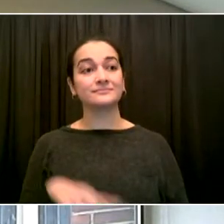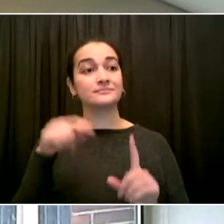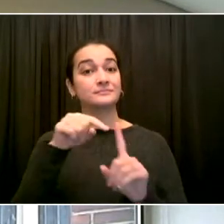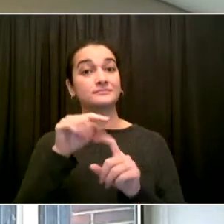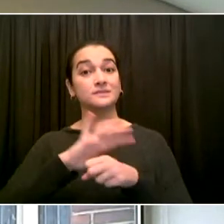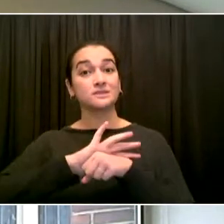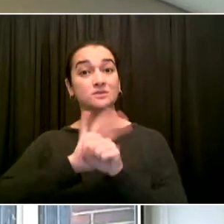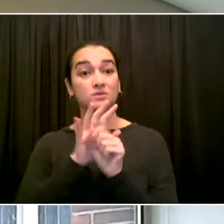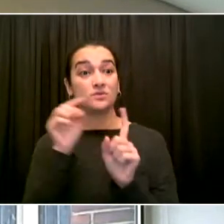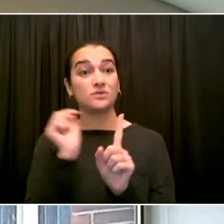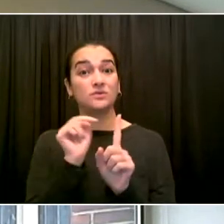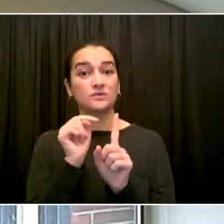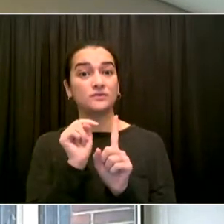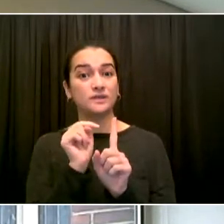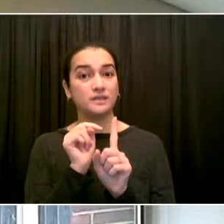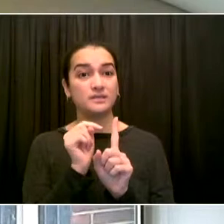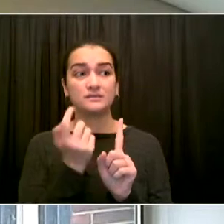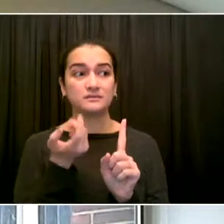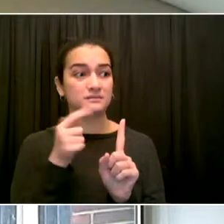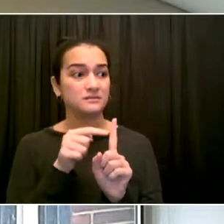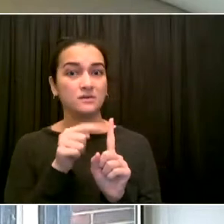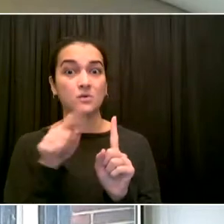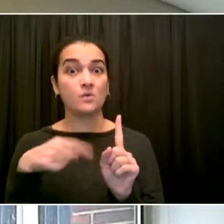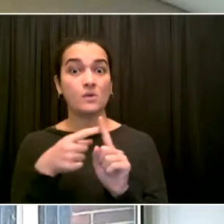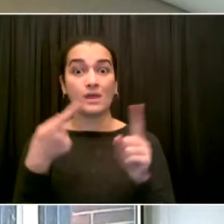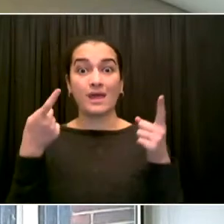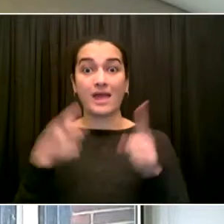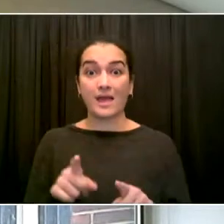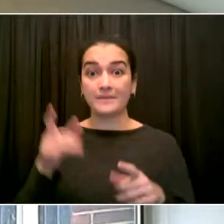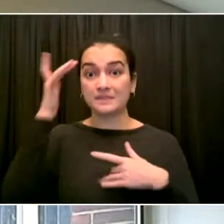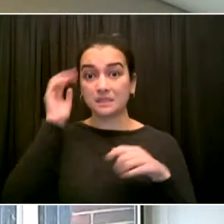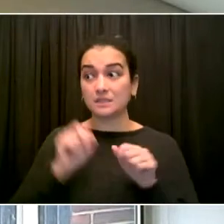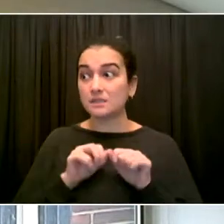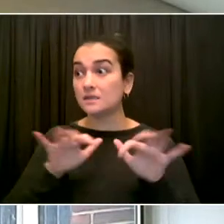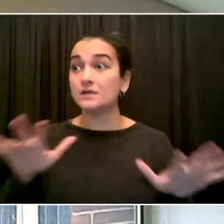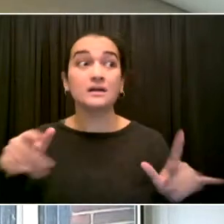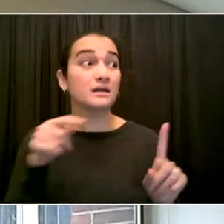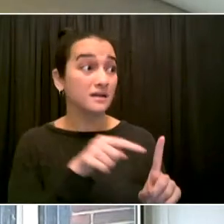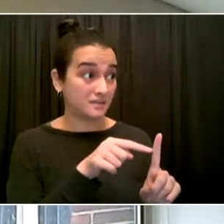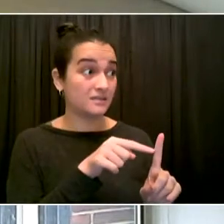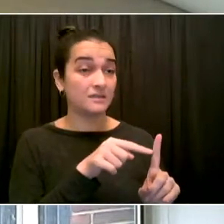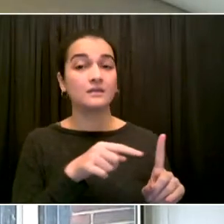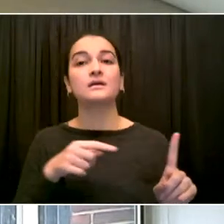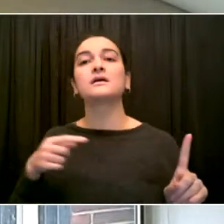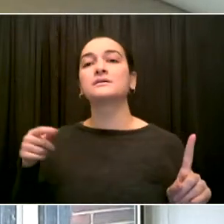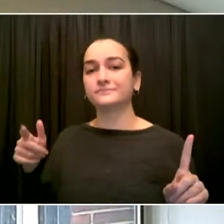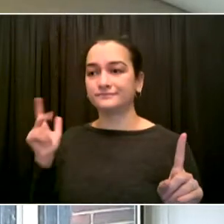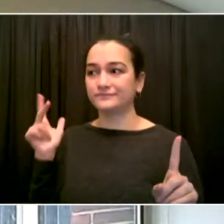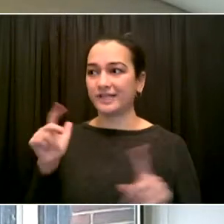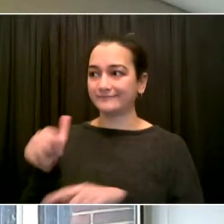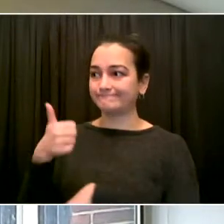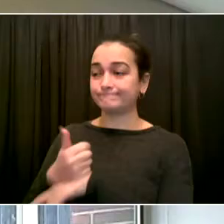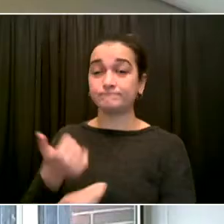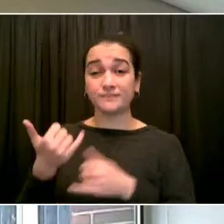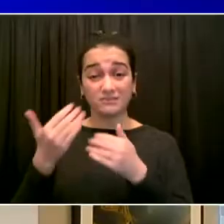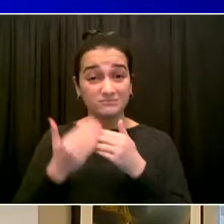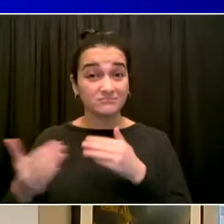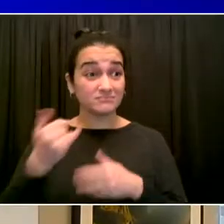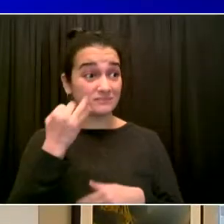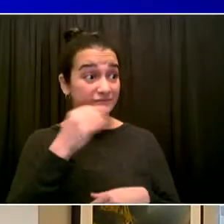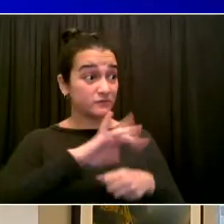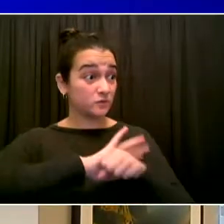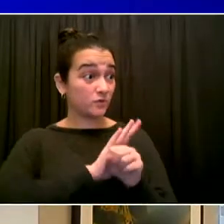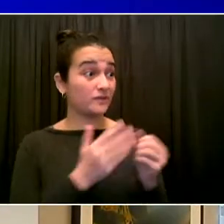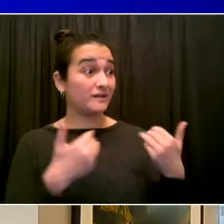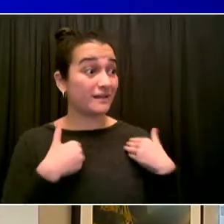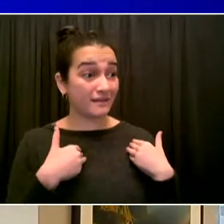there with you, by your side, helping you until we're through this safely together, and we will do it together as we have throughout. Thank you, sir. Thank you so